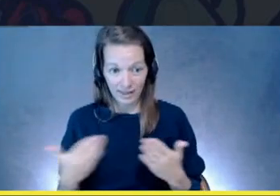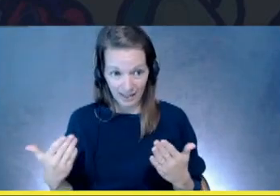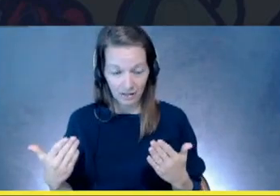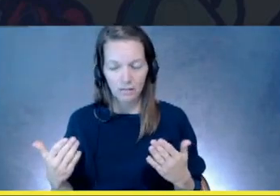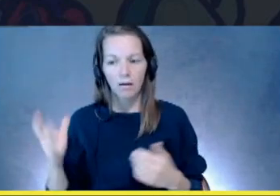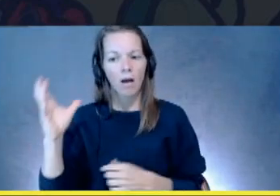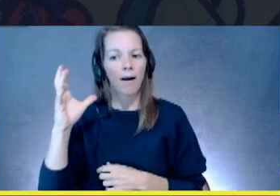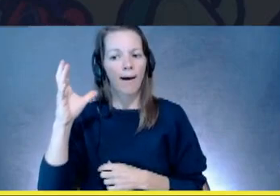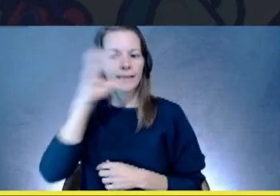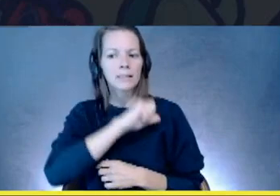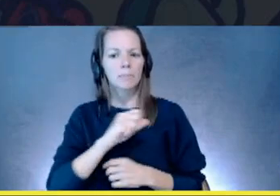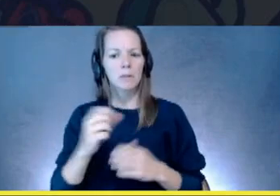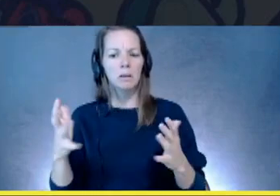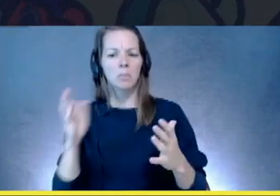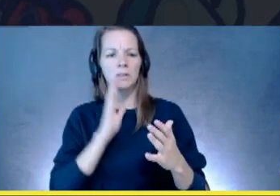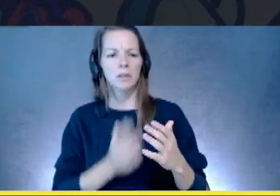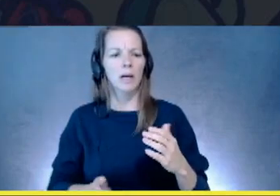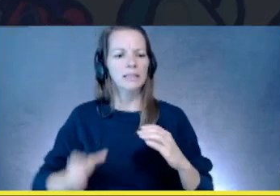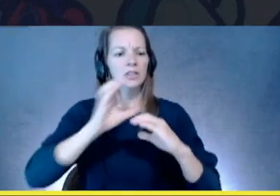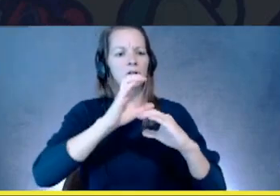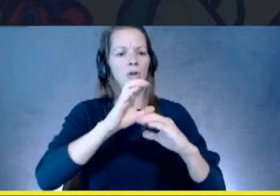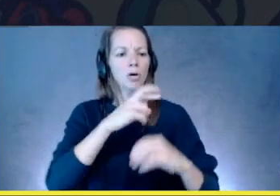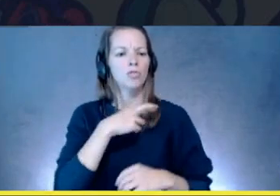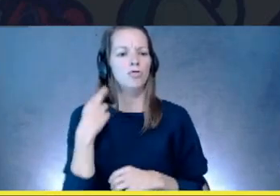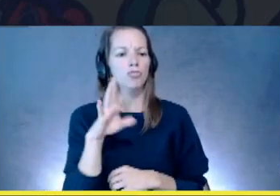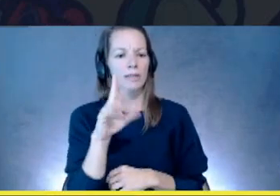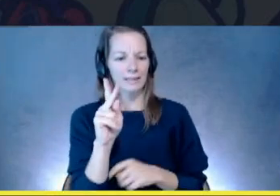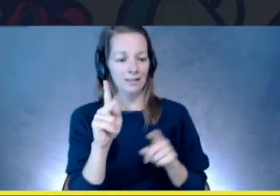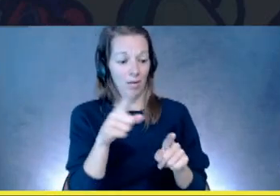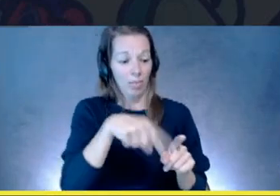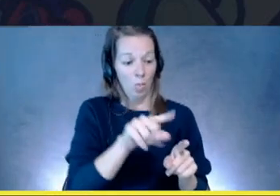is the additional risk that those patients face